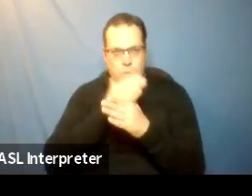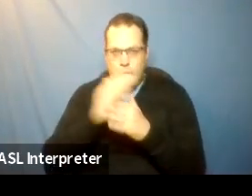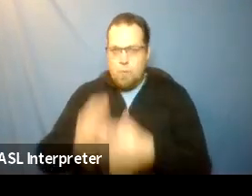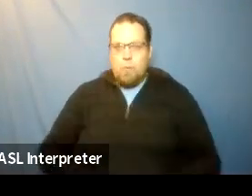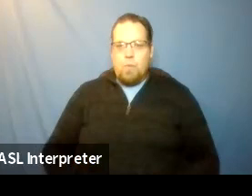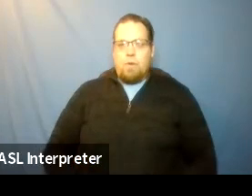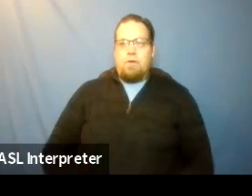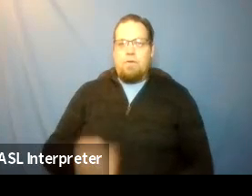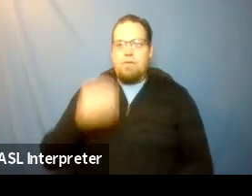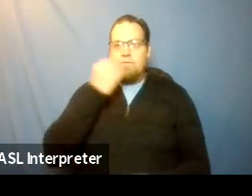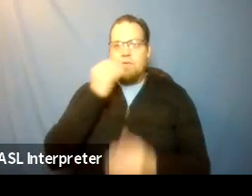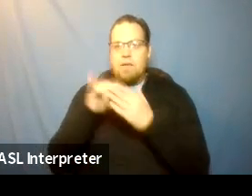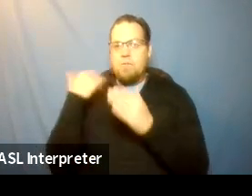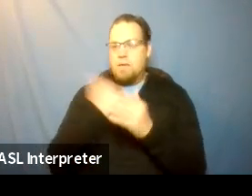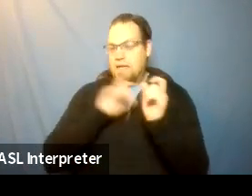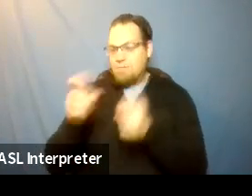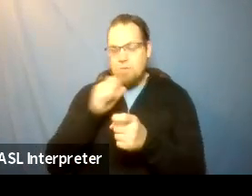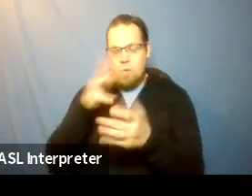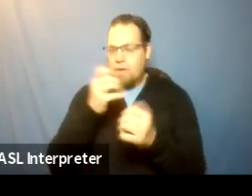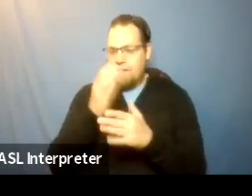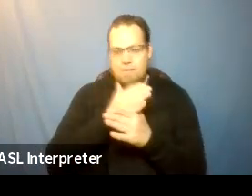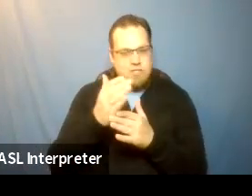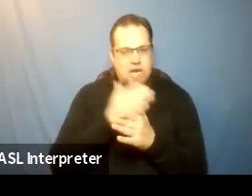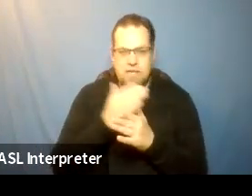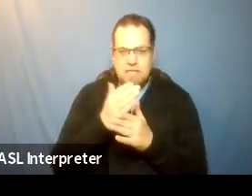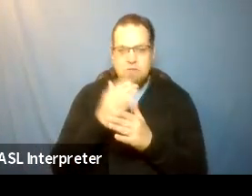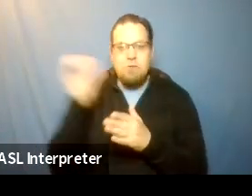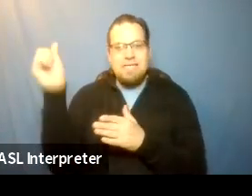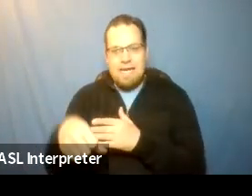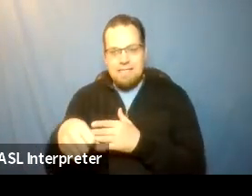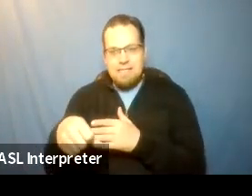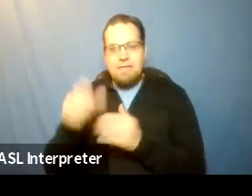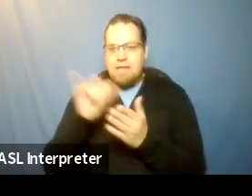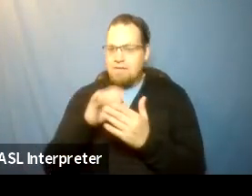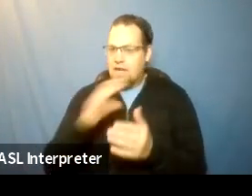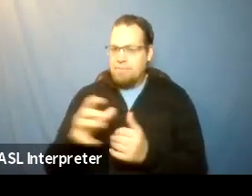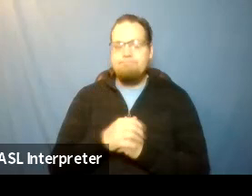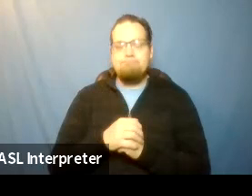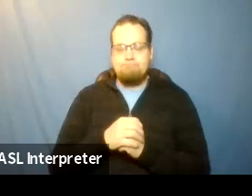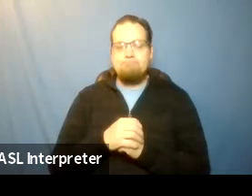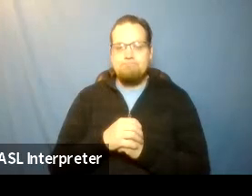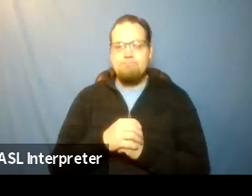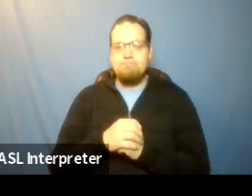Even the food we give them, we don't want them sharing. So yes, that's fine.